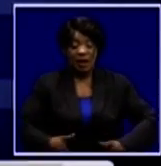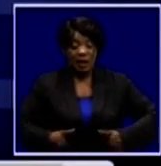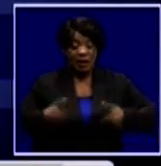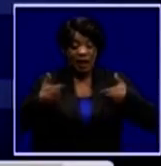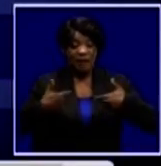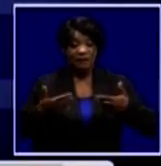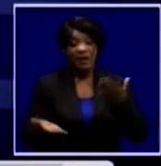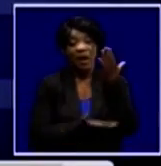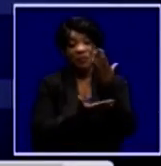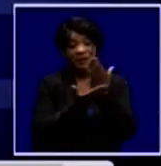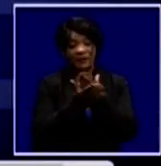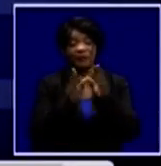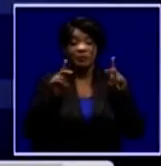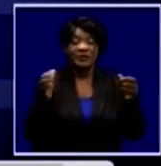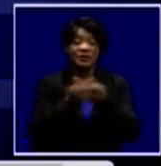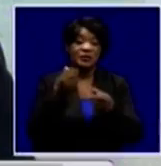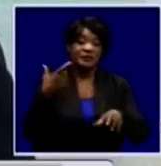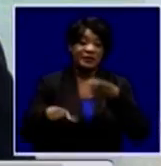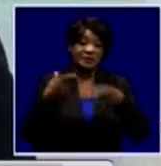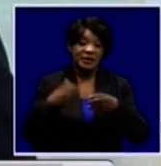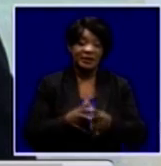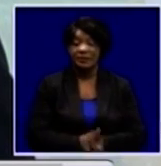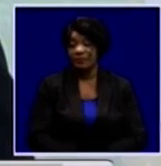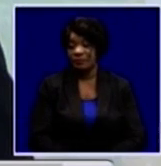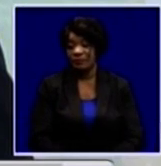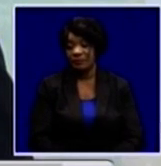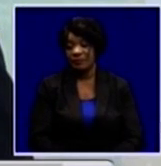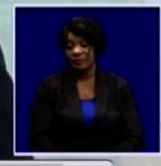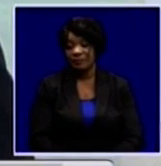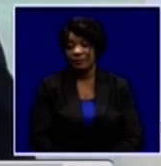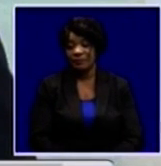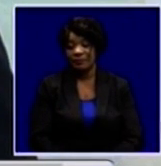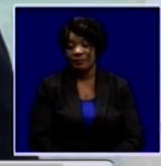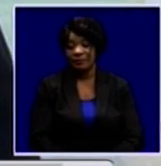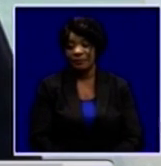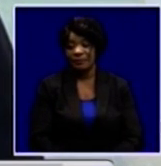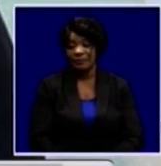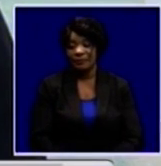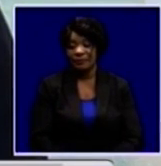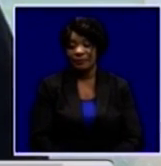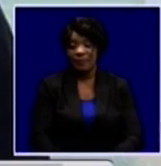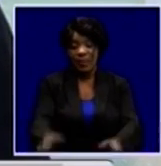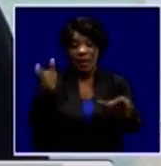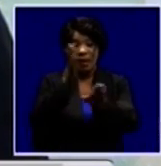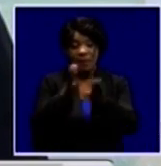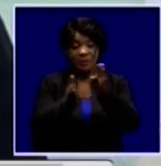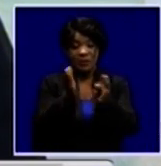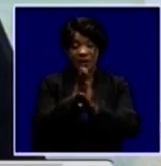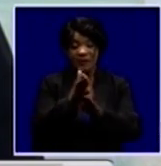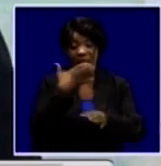for the people with disabilities. And 23 years of living a dream of building a better